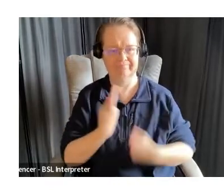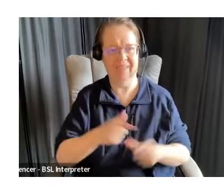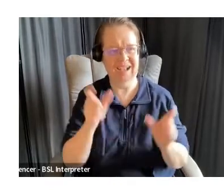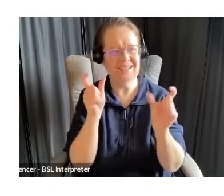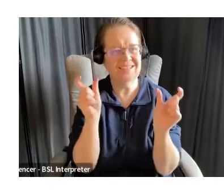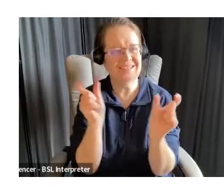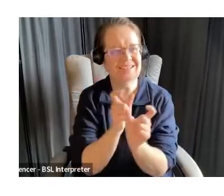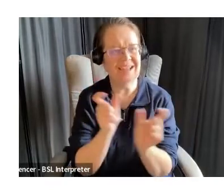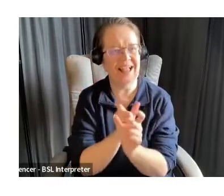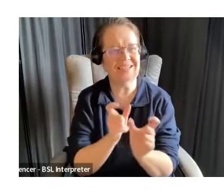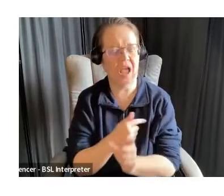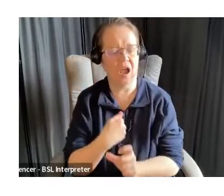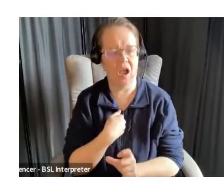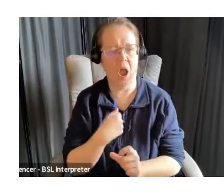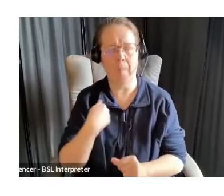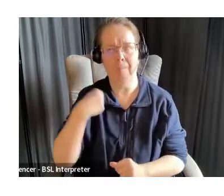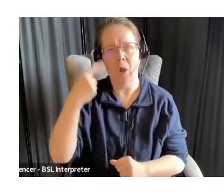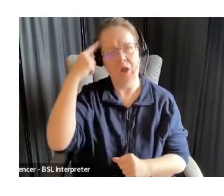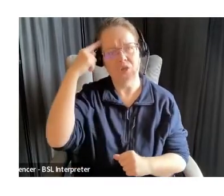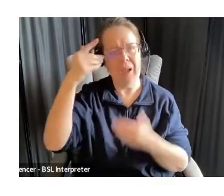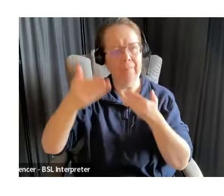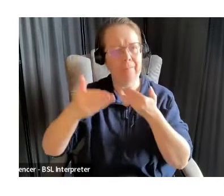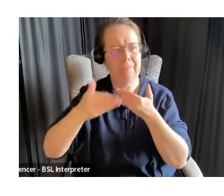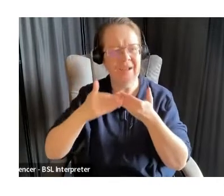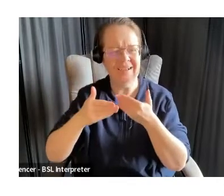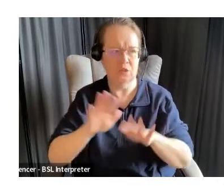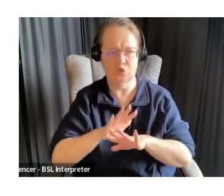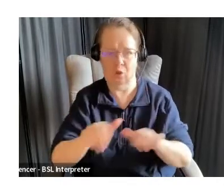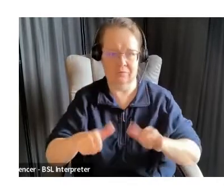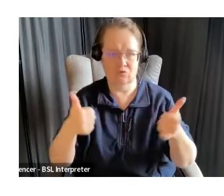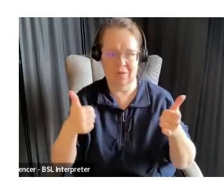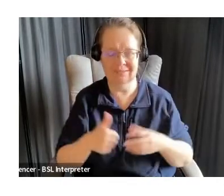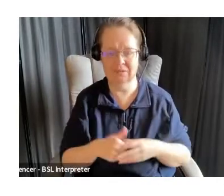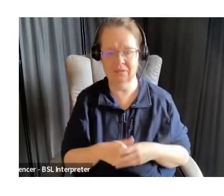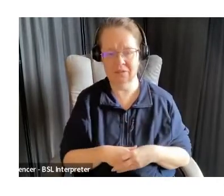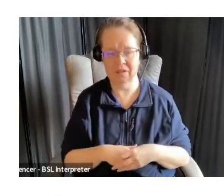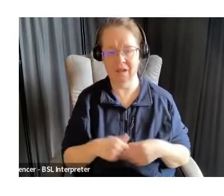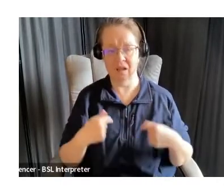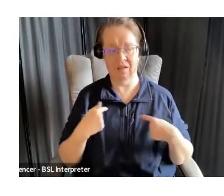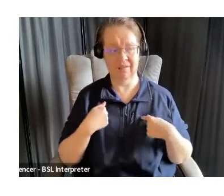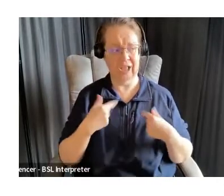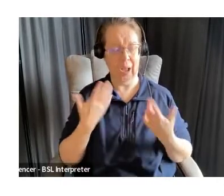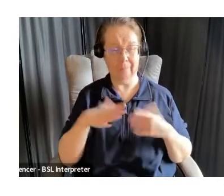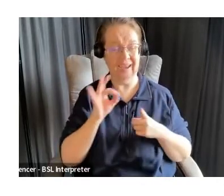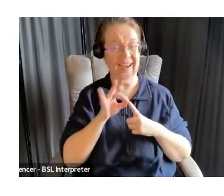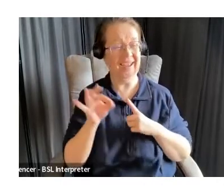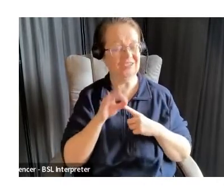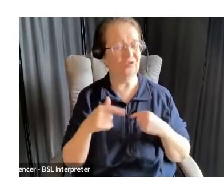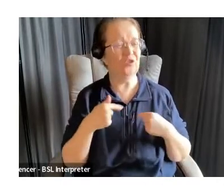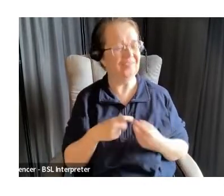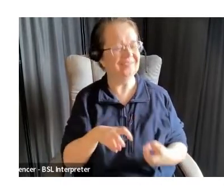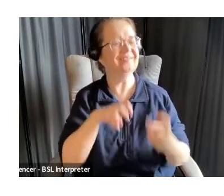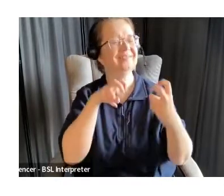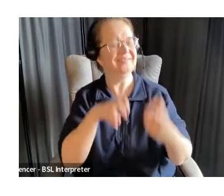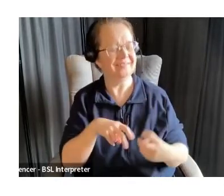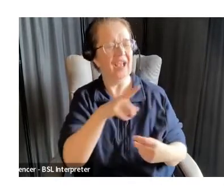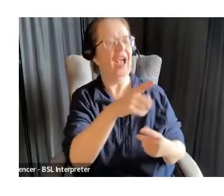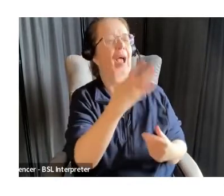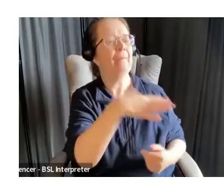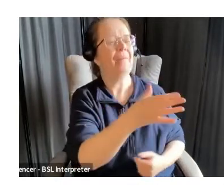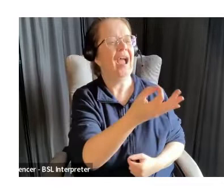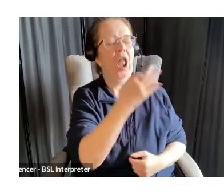my short-term memory isn't great. I mean, to be honest with you, you know, I've often been in an interview where an employer has asked